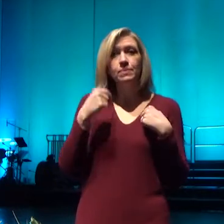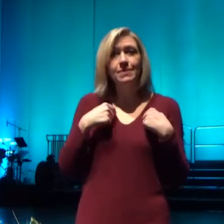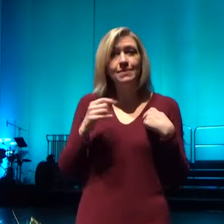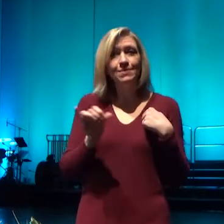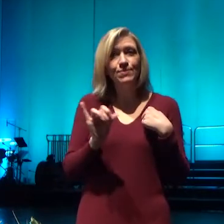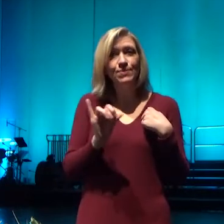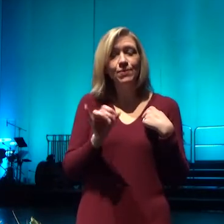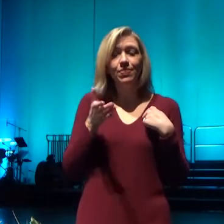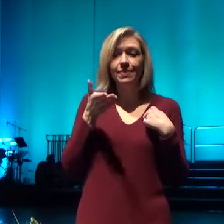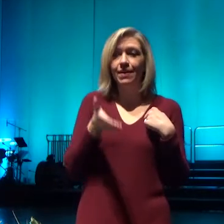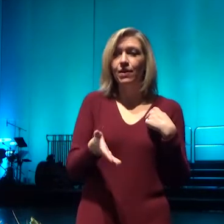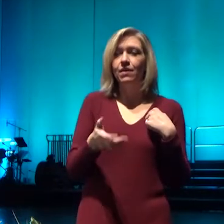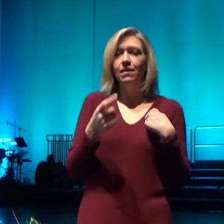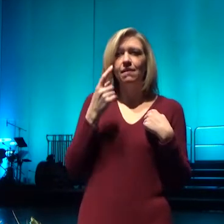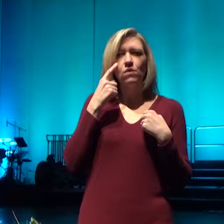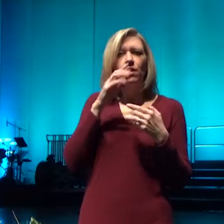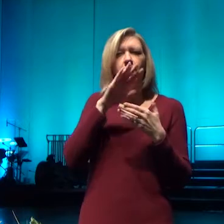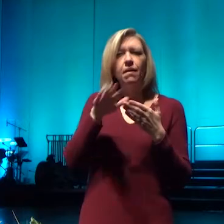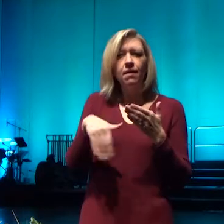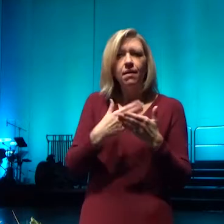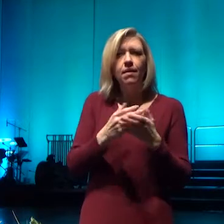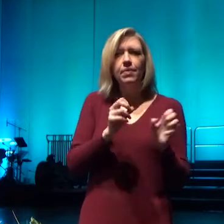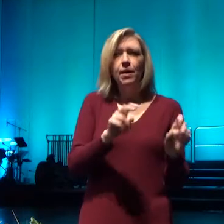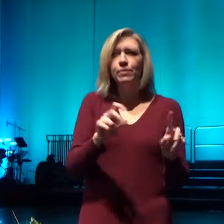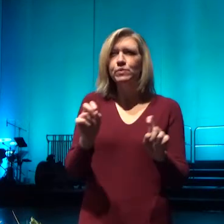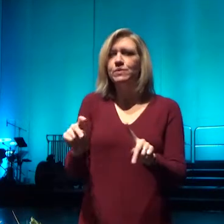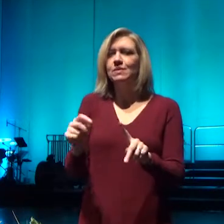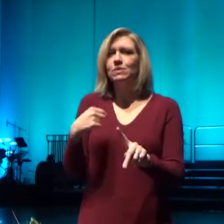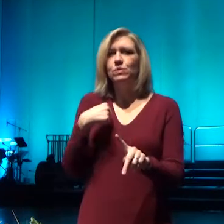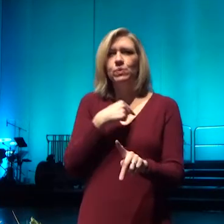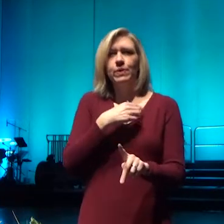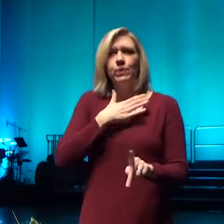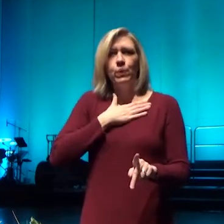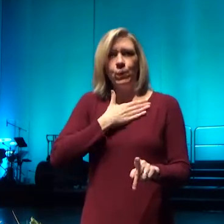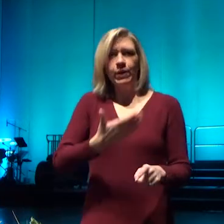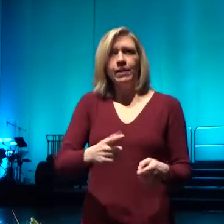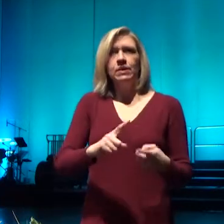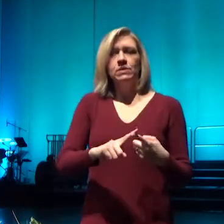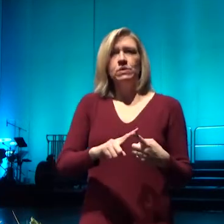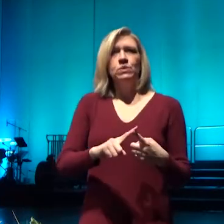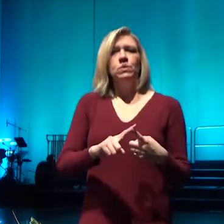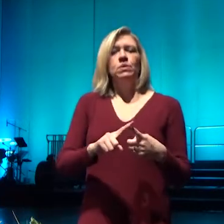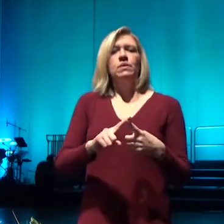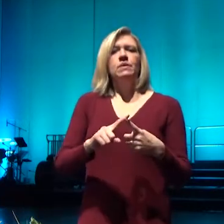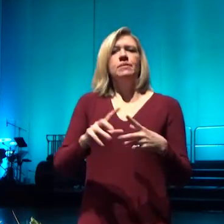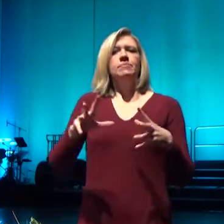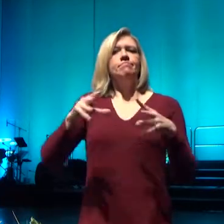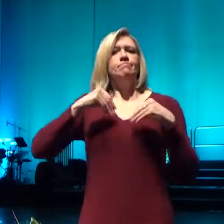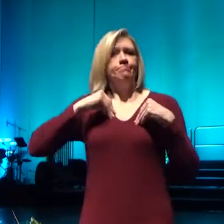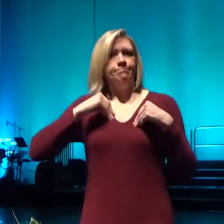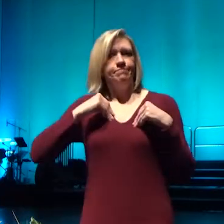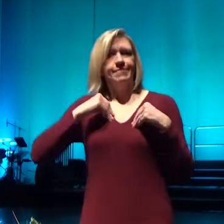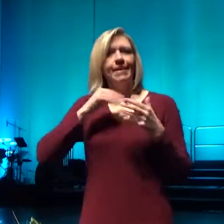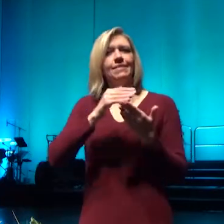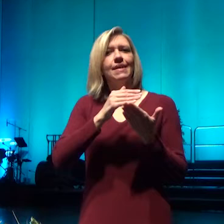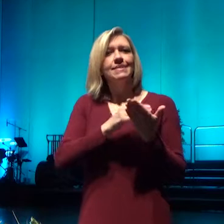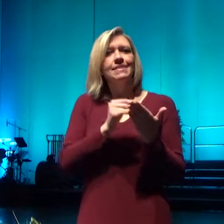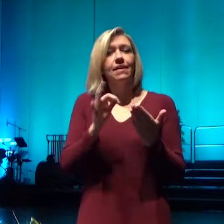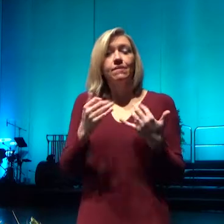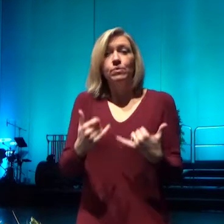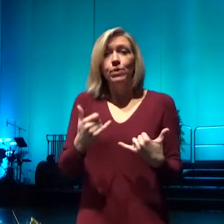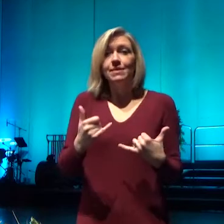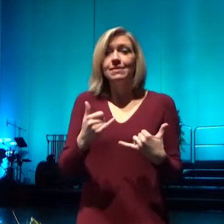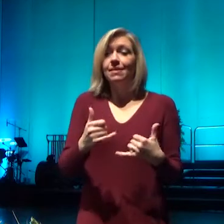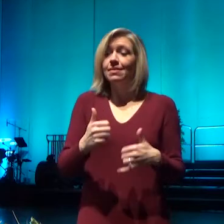me. They're there in all of those opportunities when we're willing to grasp that lesson of the present, that